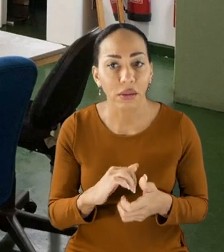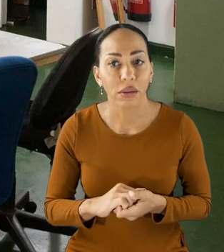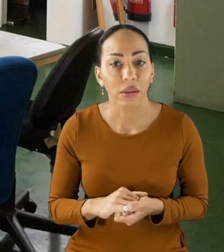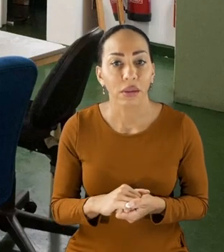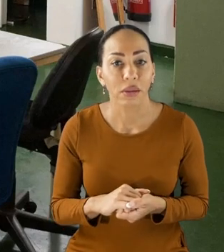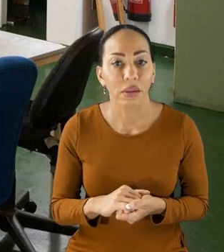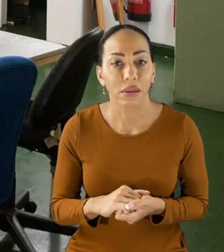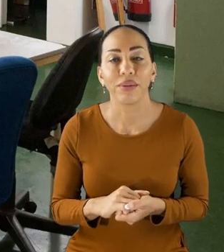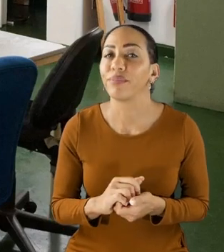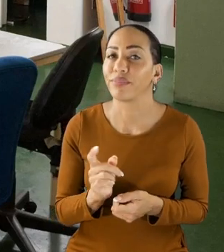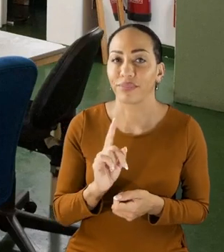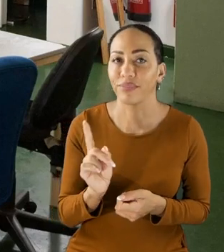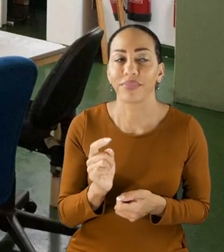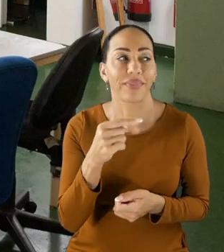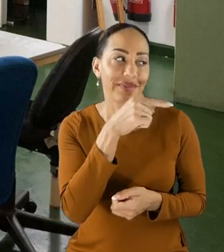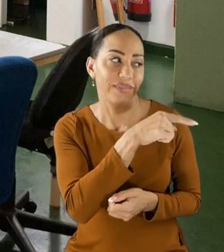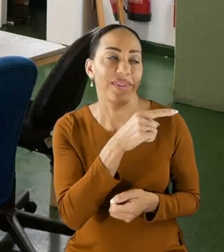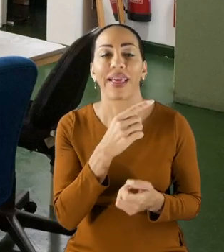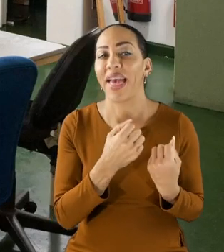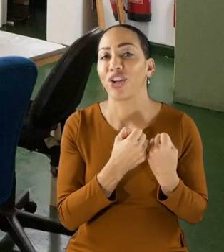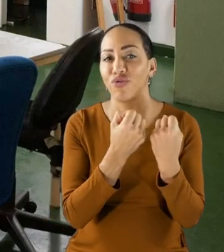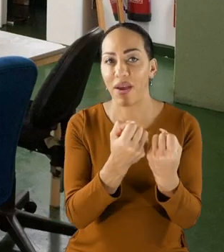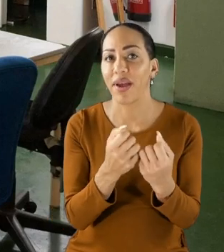are you driving? No.